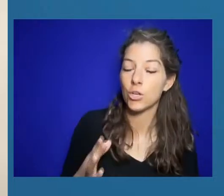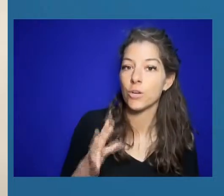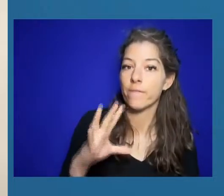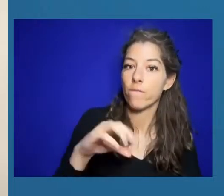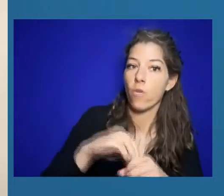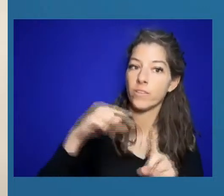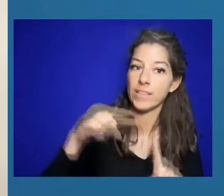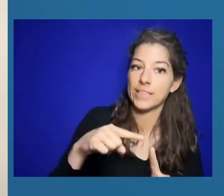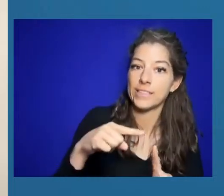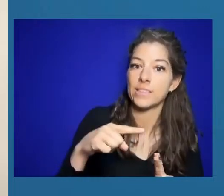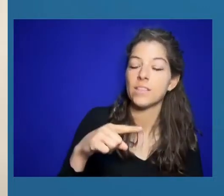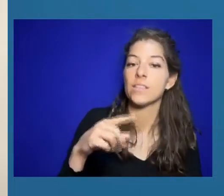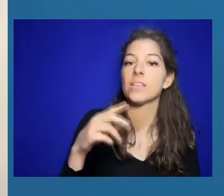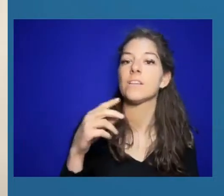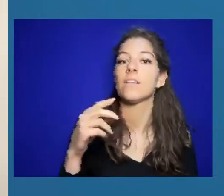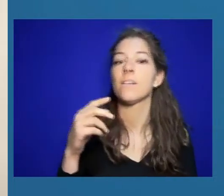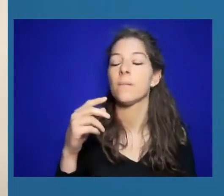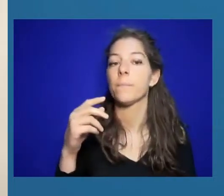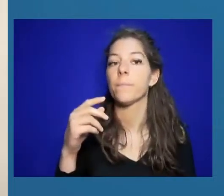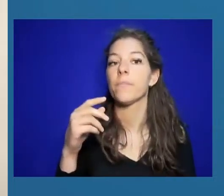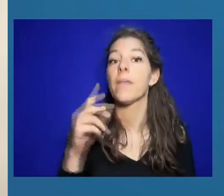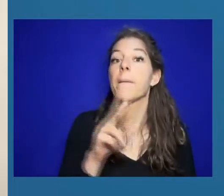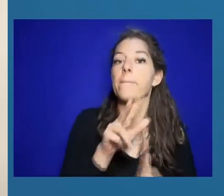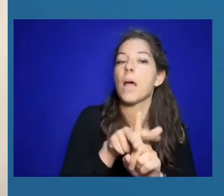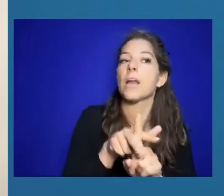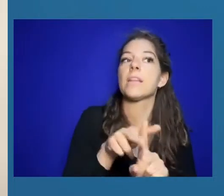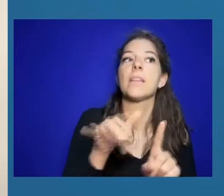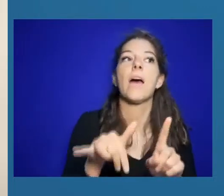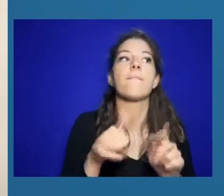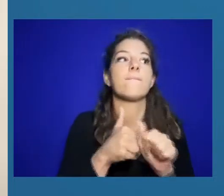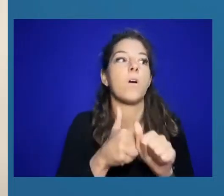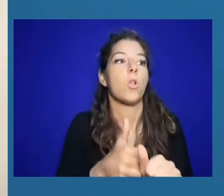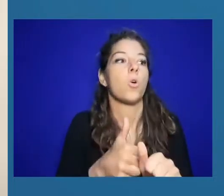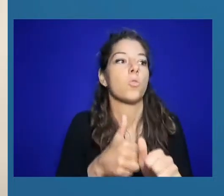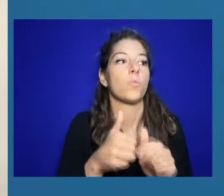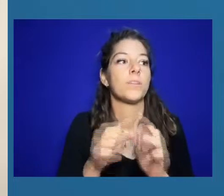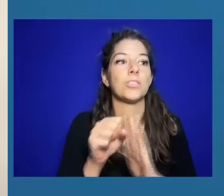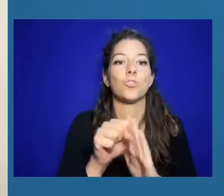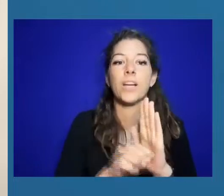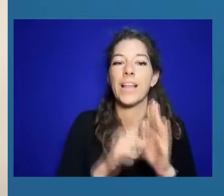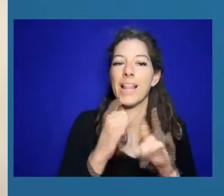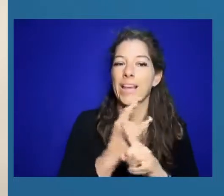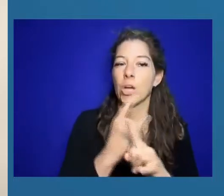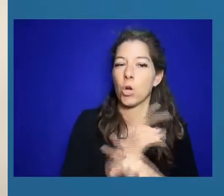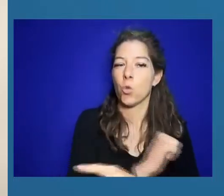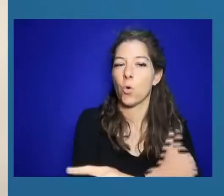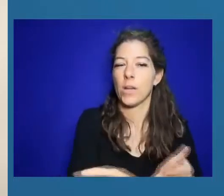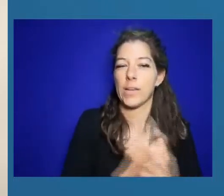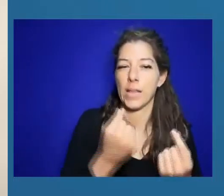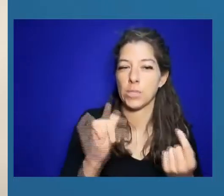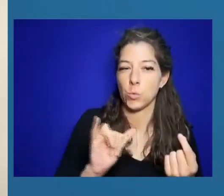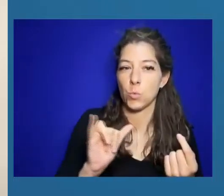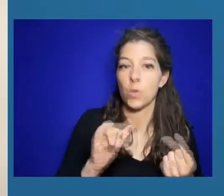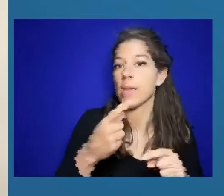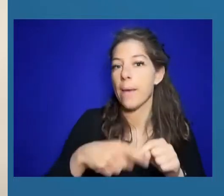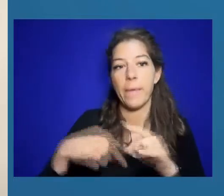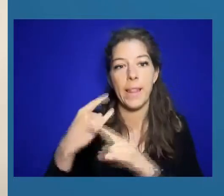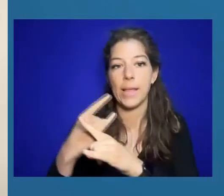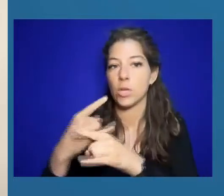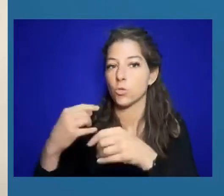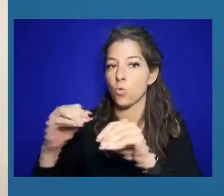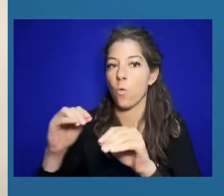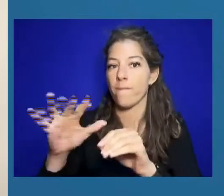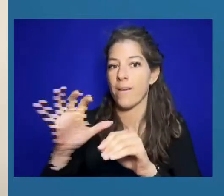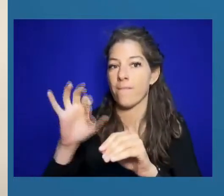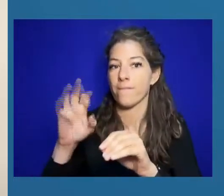this, they applied it in a way that followed what state liquor authority does, which is there cannot be a liquor store within 500